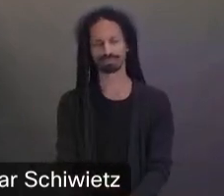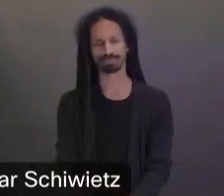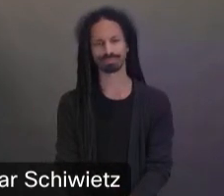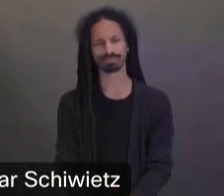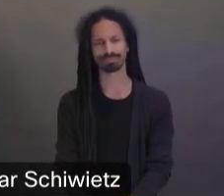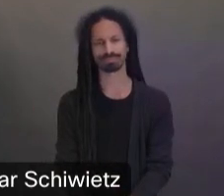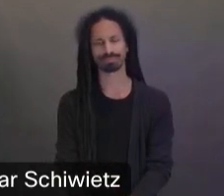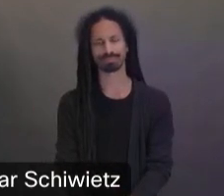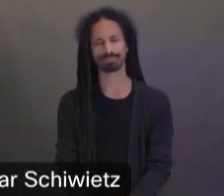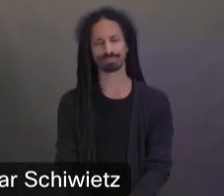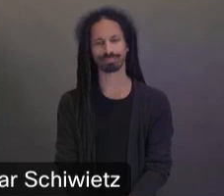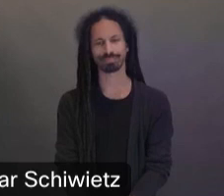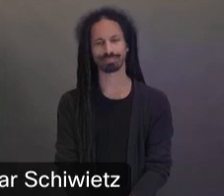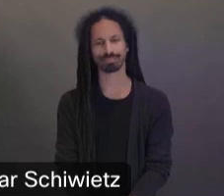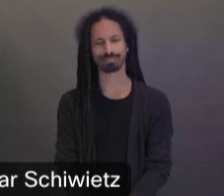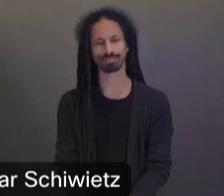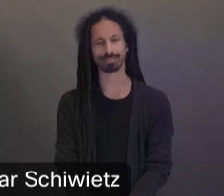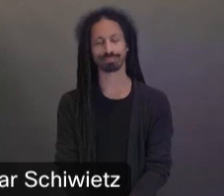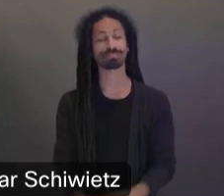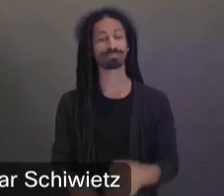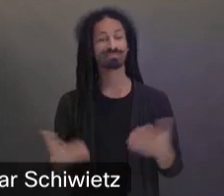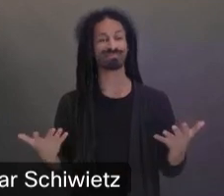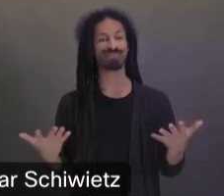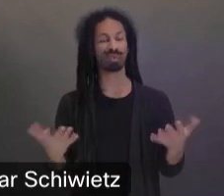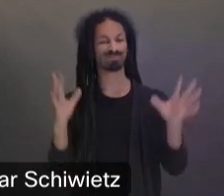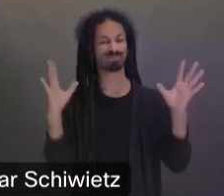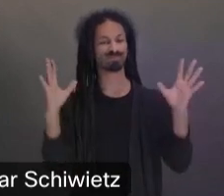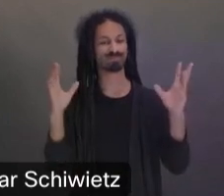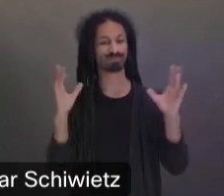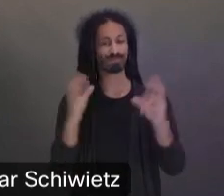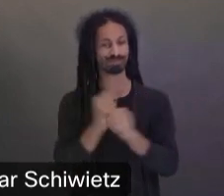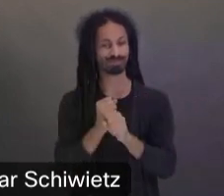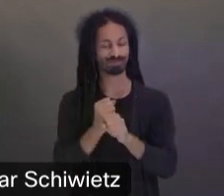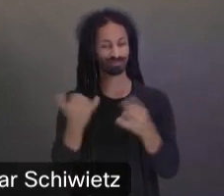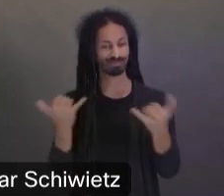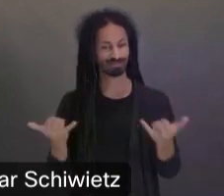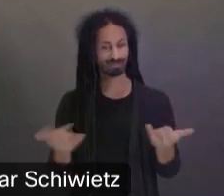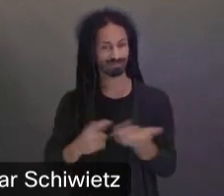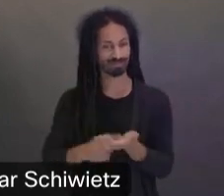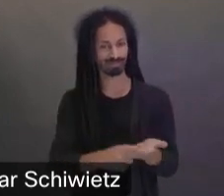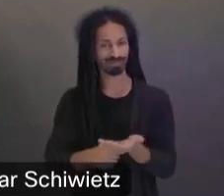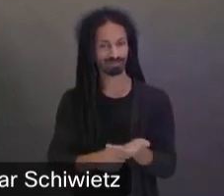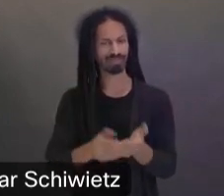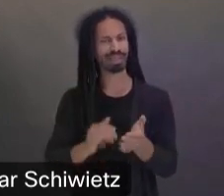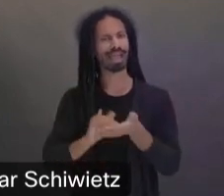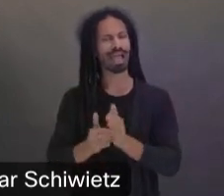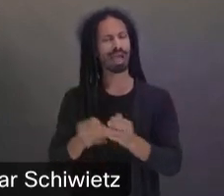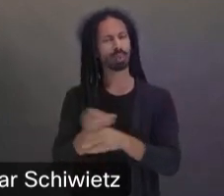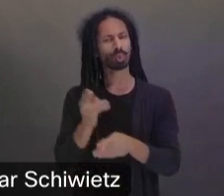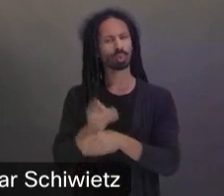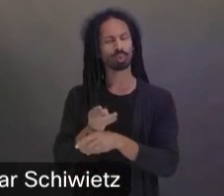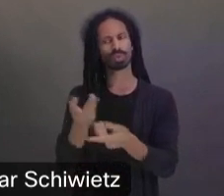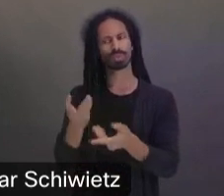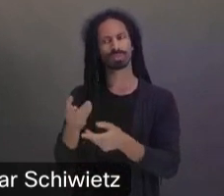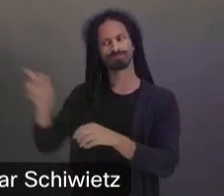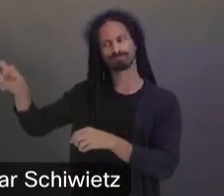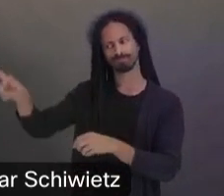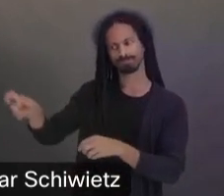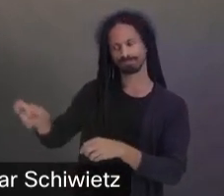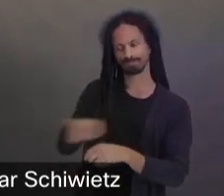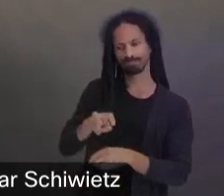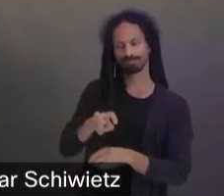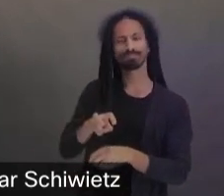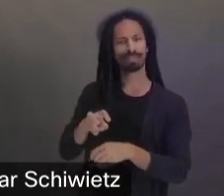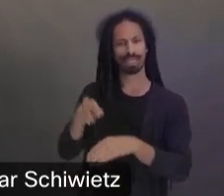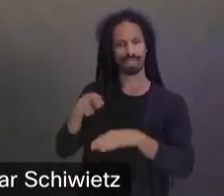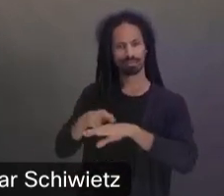So, in summary, today we spoke about how citing your sources is important for the writer, and for